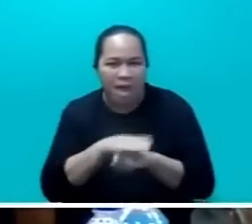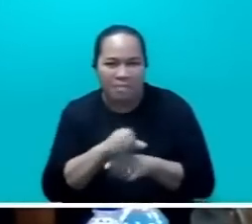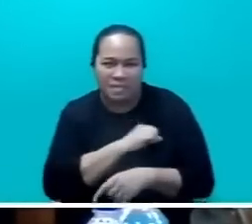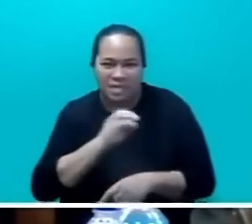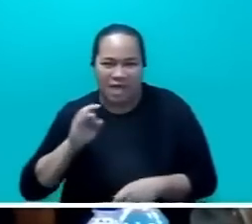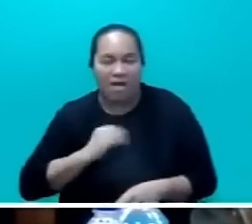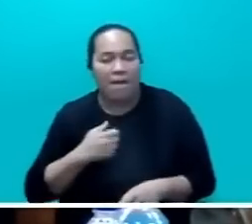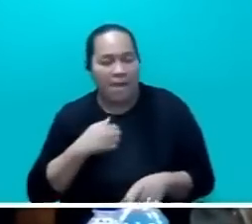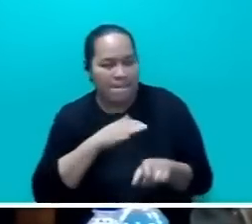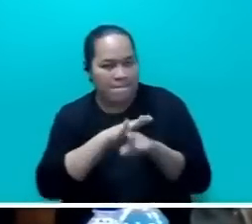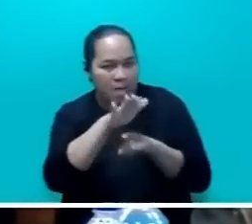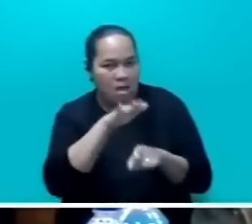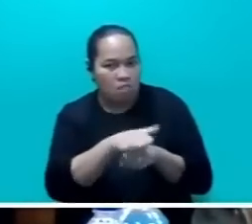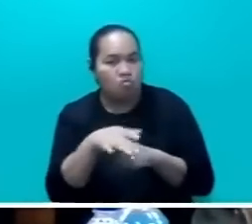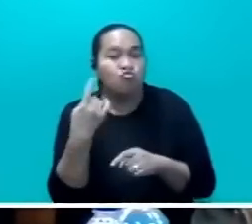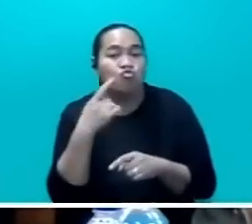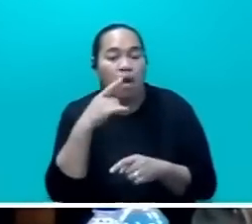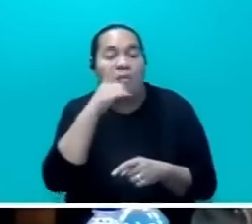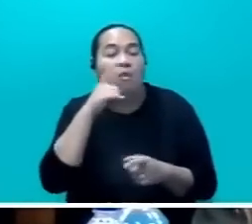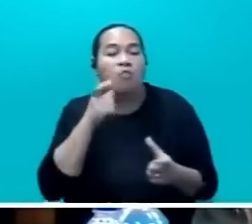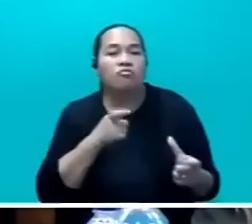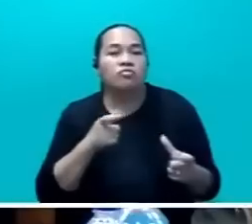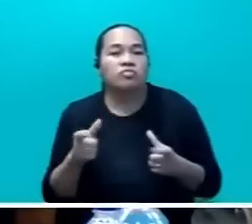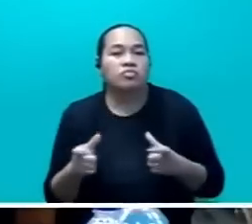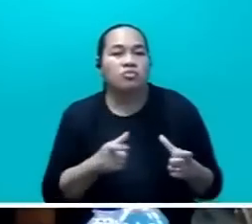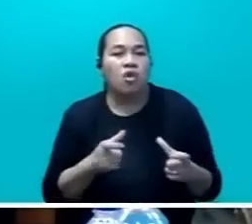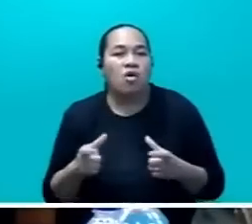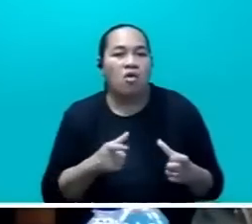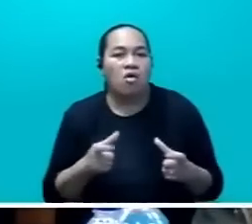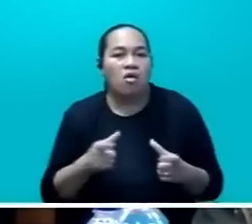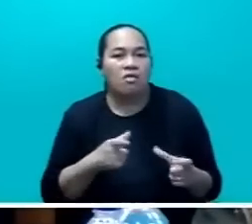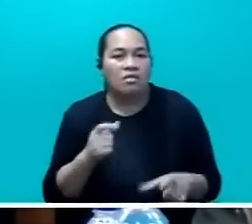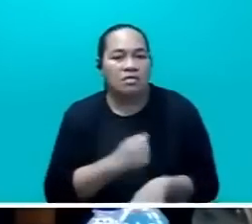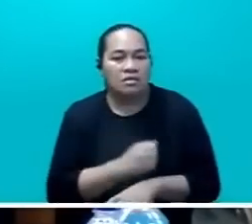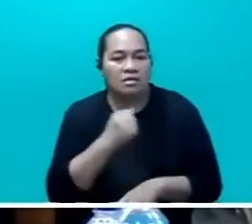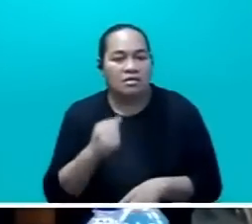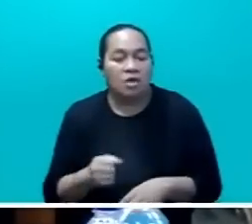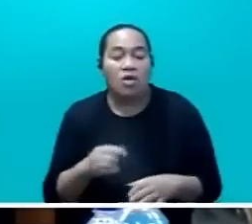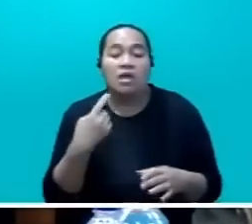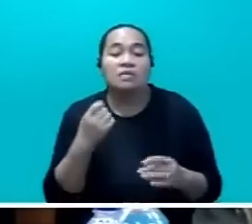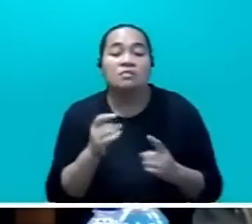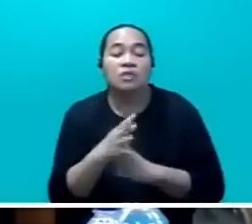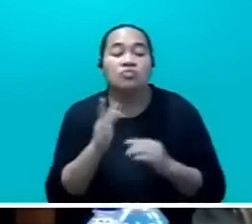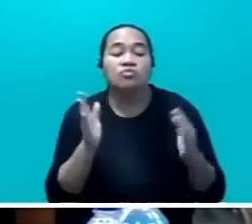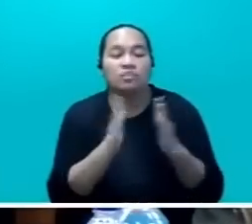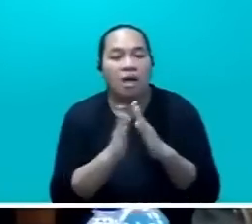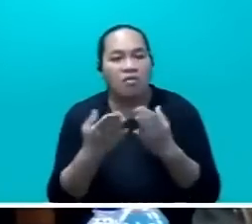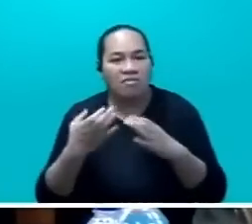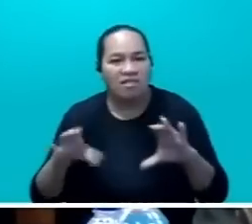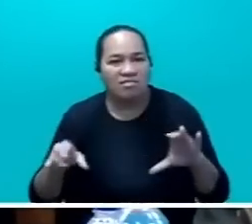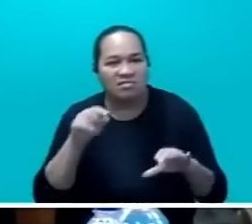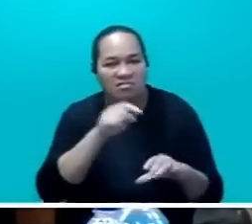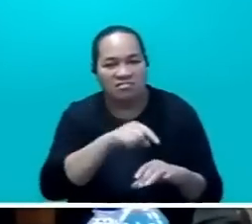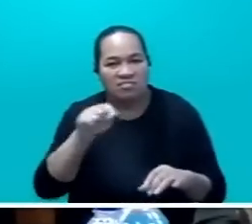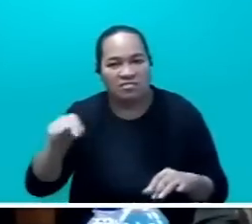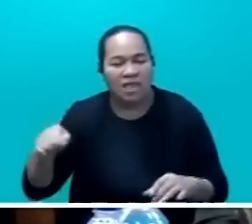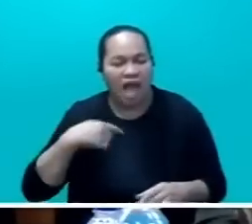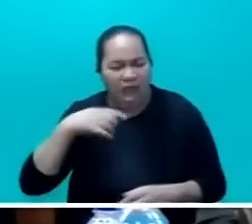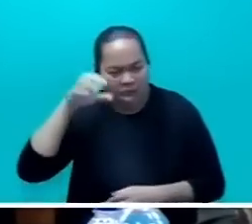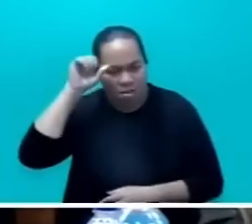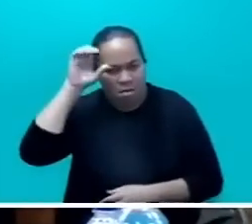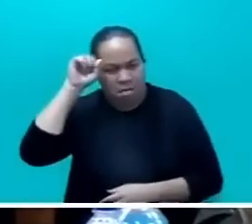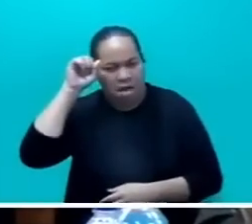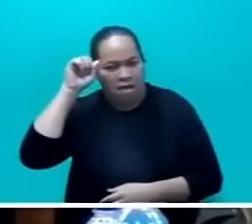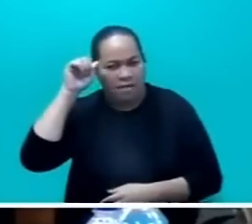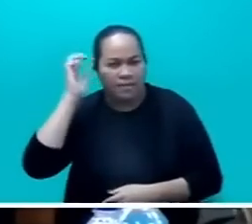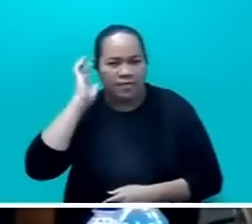I blame those who were running the affairs of town and city councils. And I remember, Mr. Speaker,